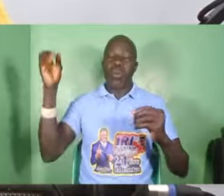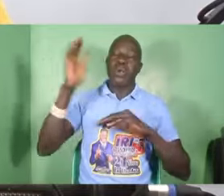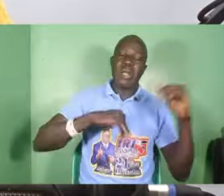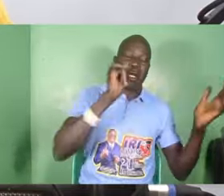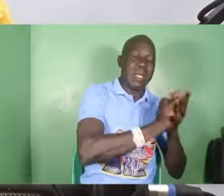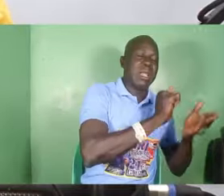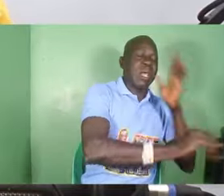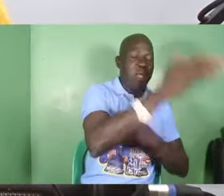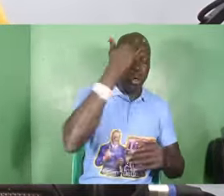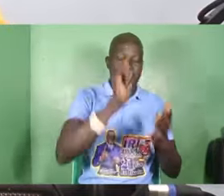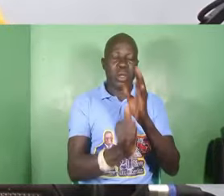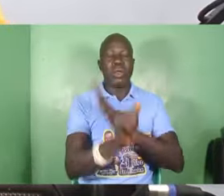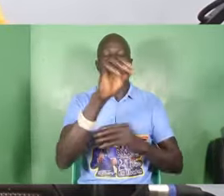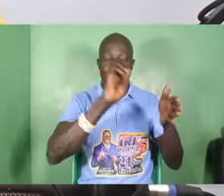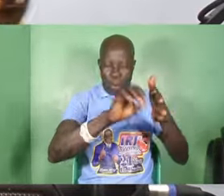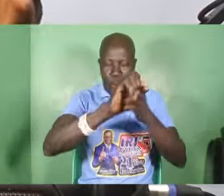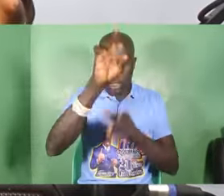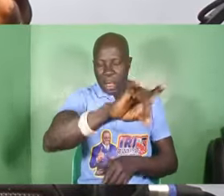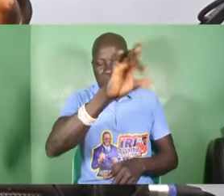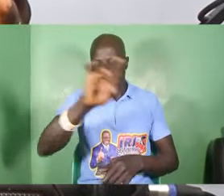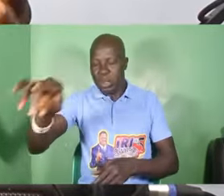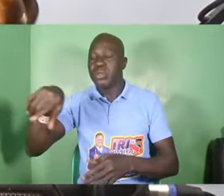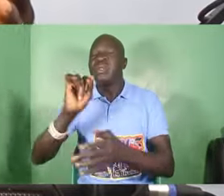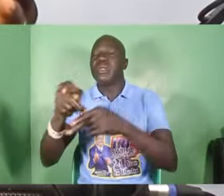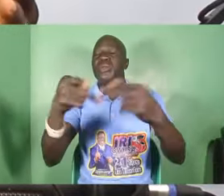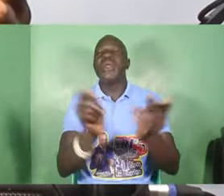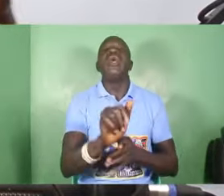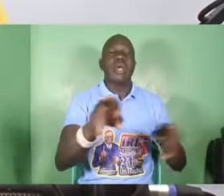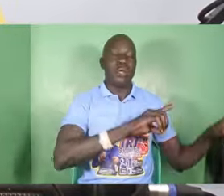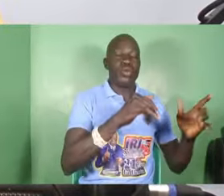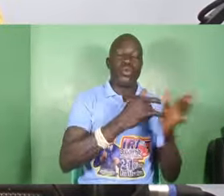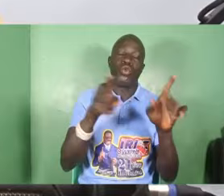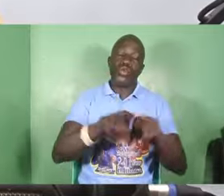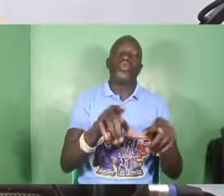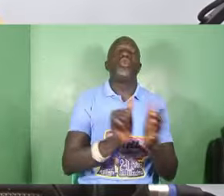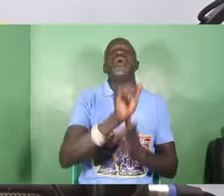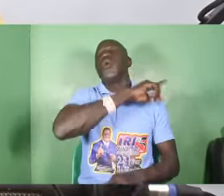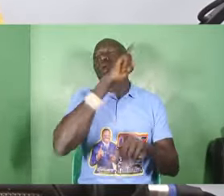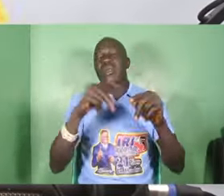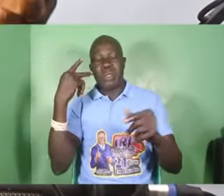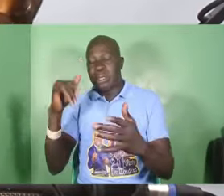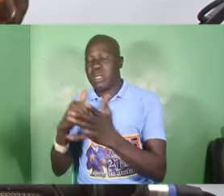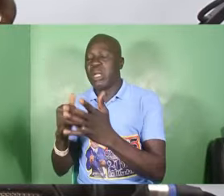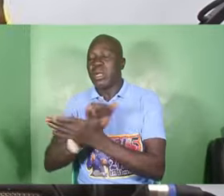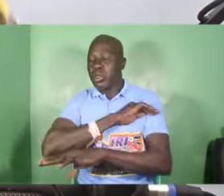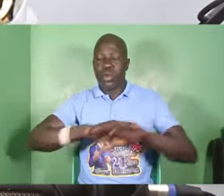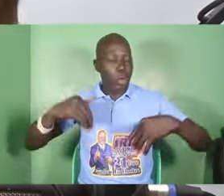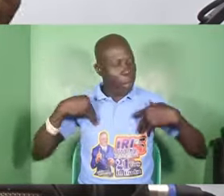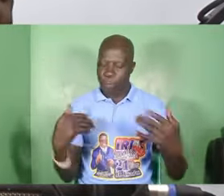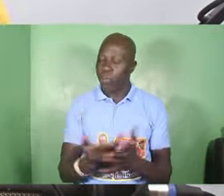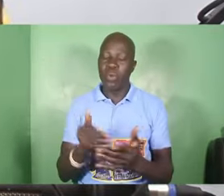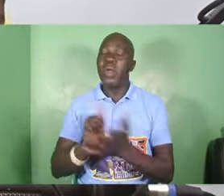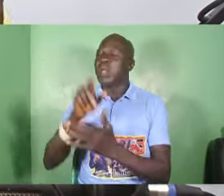Ìwọ̀n lára àwọn tọ́lọ́ tó sí ipò yẹn. And you are part God has counted into this position. Ìwọ̀n náà ṣe bẹ́ẹ̀. You also do this. Ìwọ̀n lè pé. And if it's. Ipa rẹ. You don't